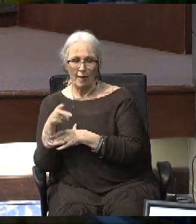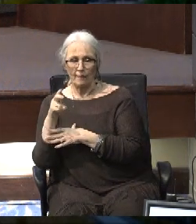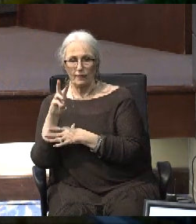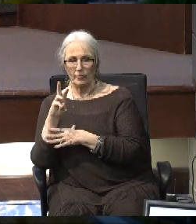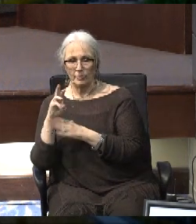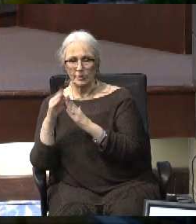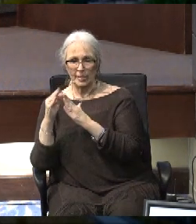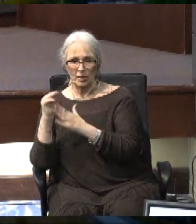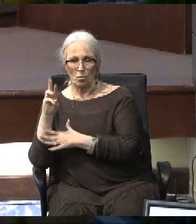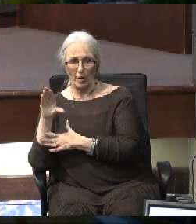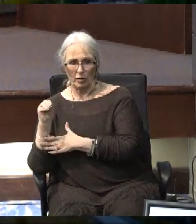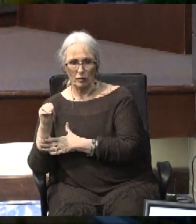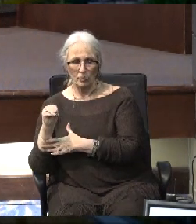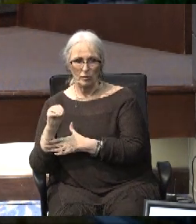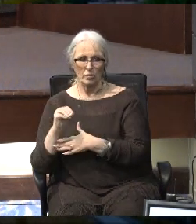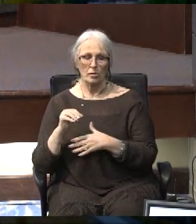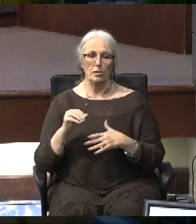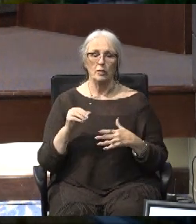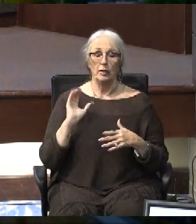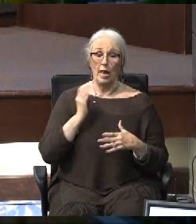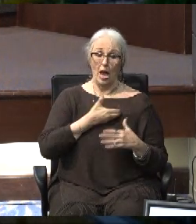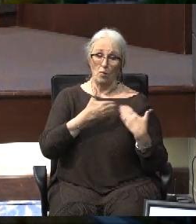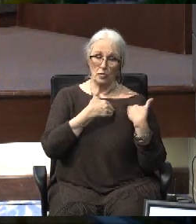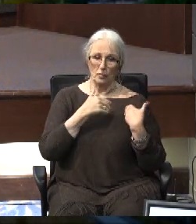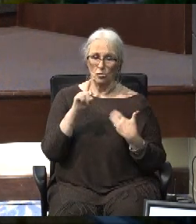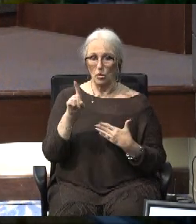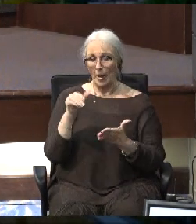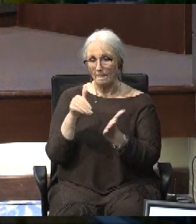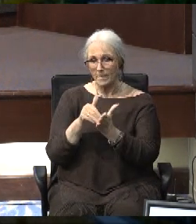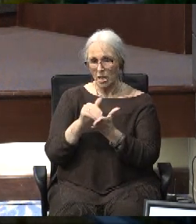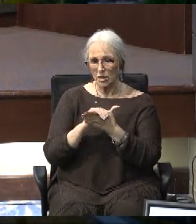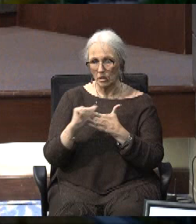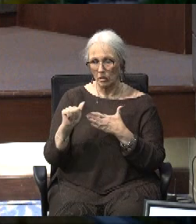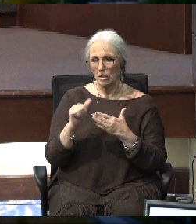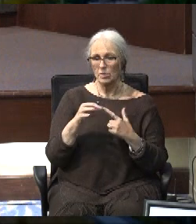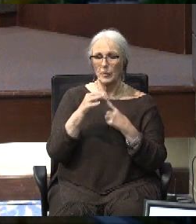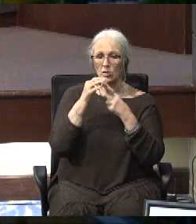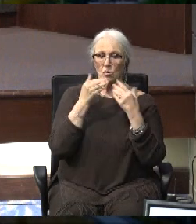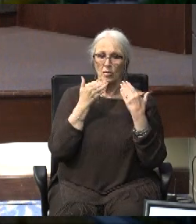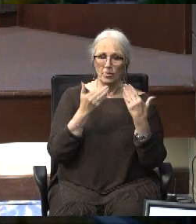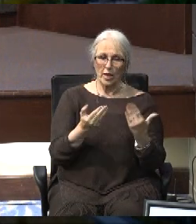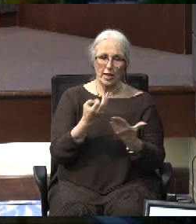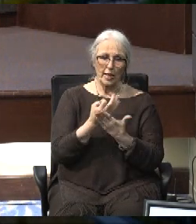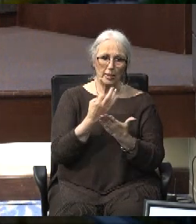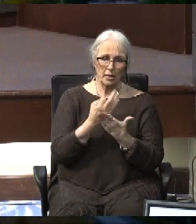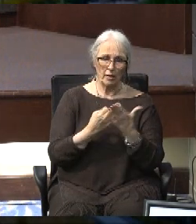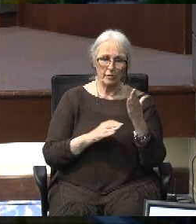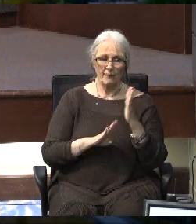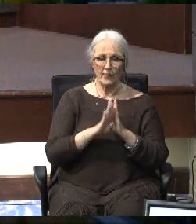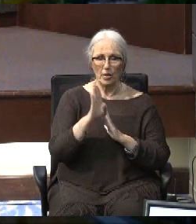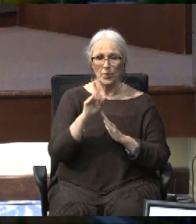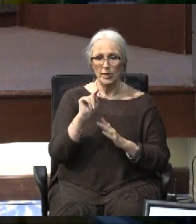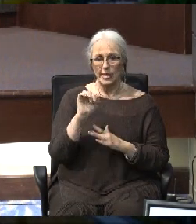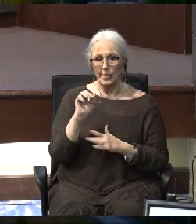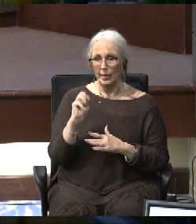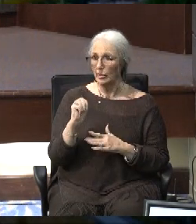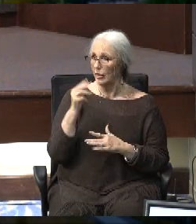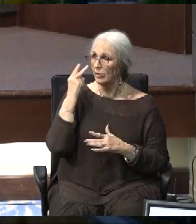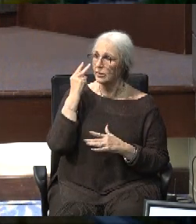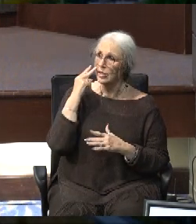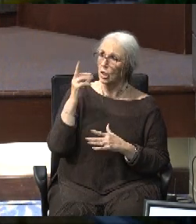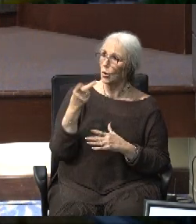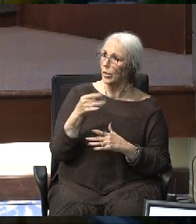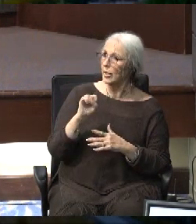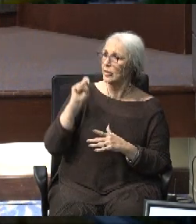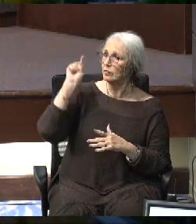cost in this project $1 million. I want to say a special thanks to the economic development team. I see Chris Collins out in the audience from the Greater